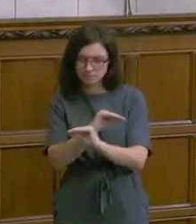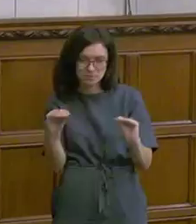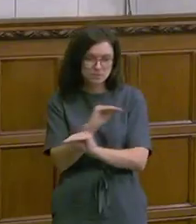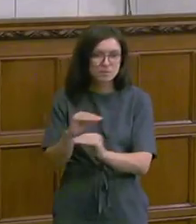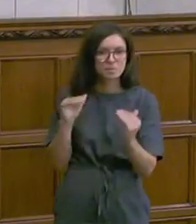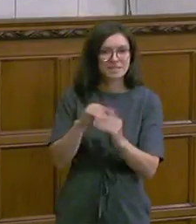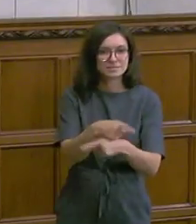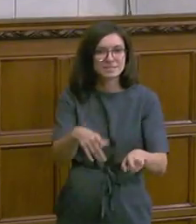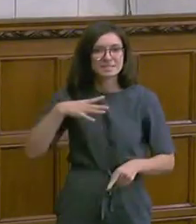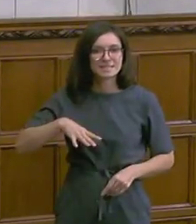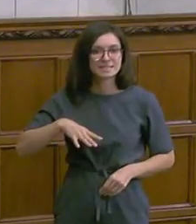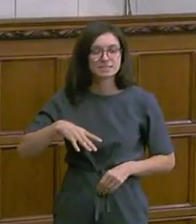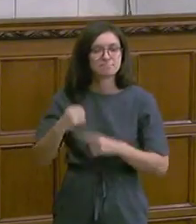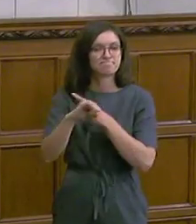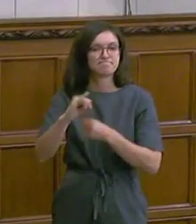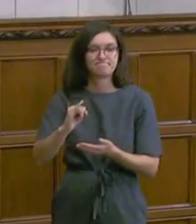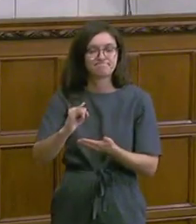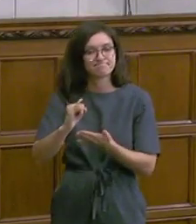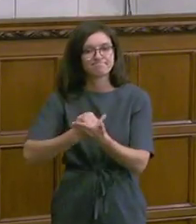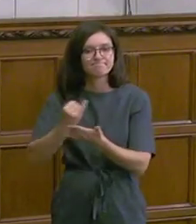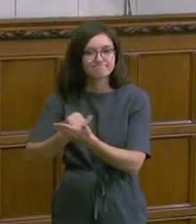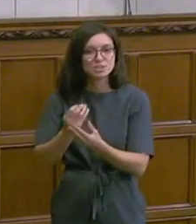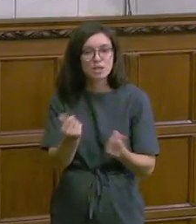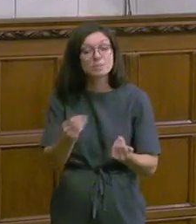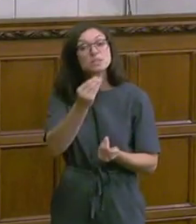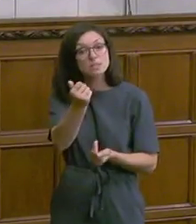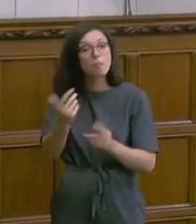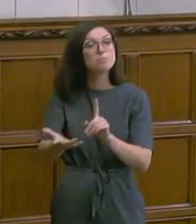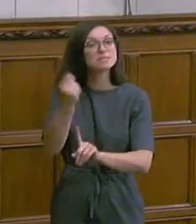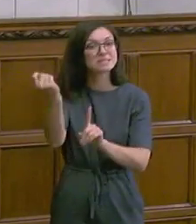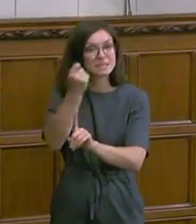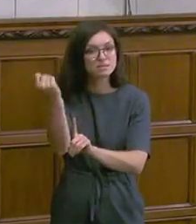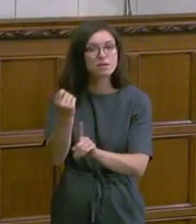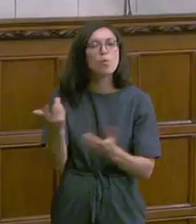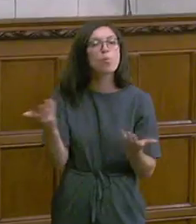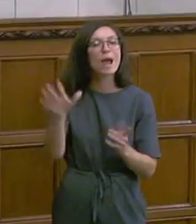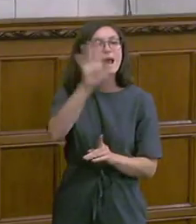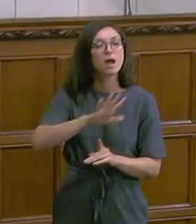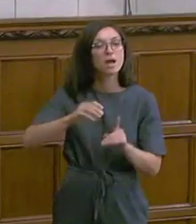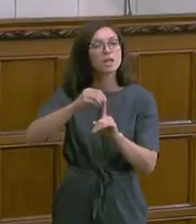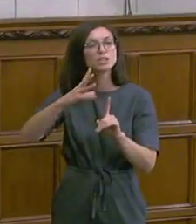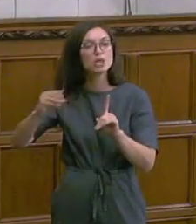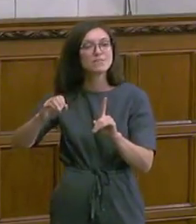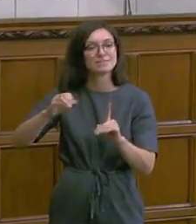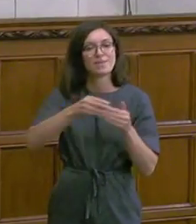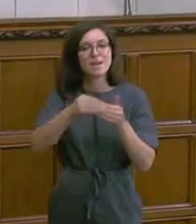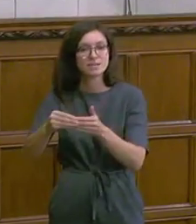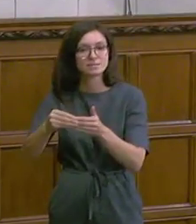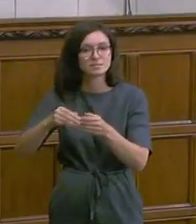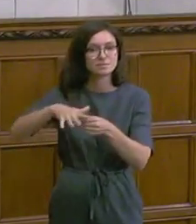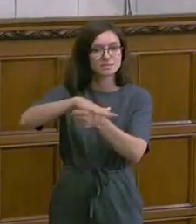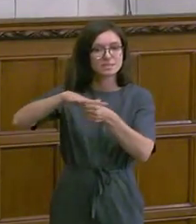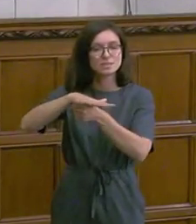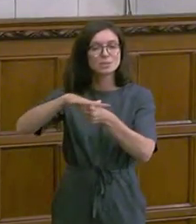Interestingly, the majority of successful appeals have all been in Conservative-led authorities, and I sincerely hope that